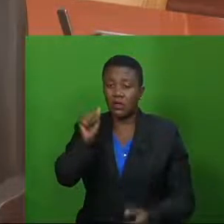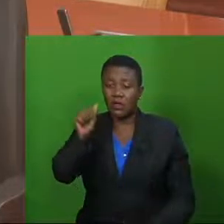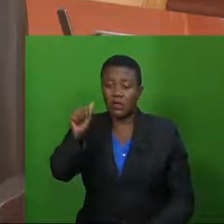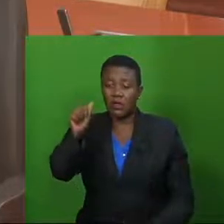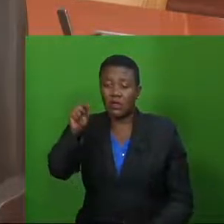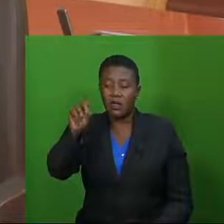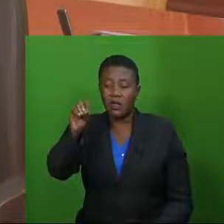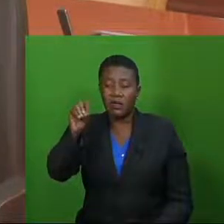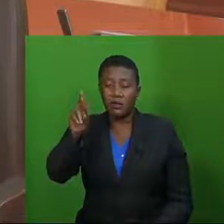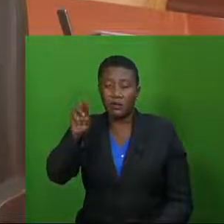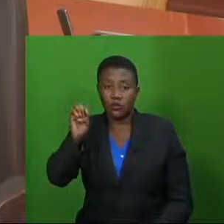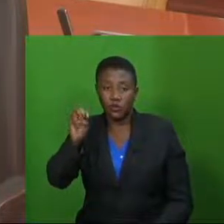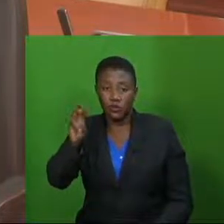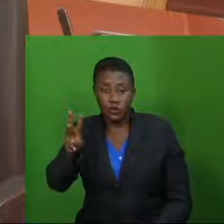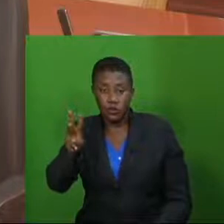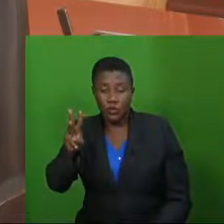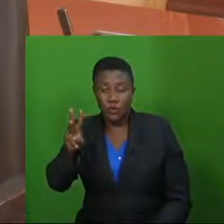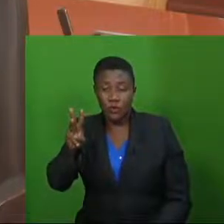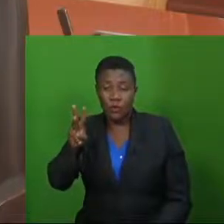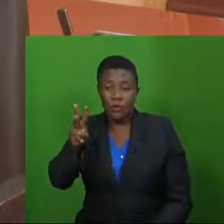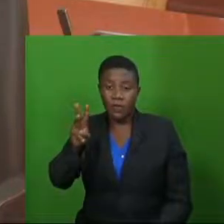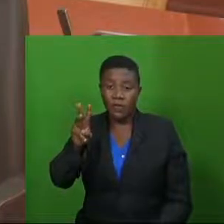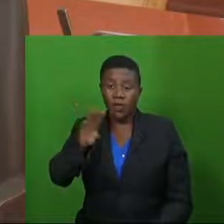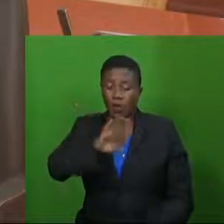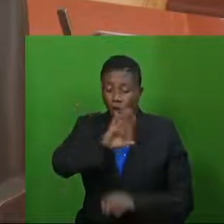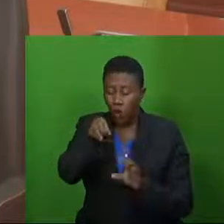and the 20 other members are listed